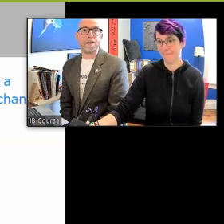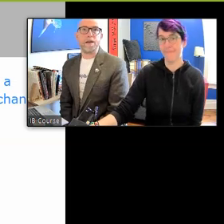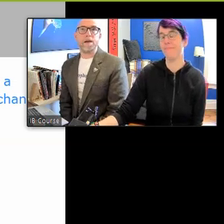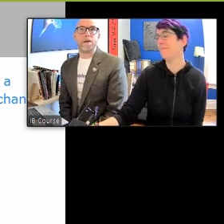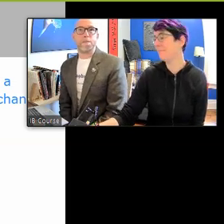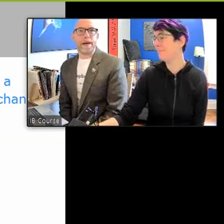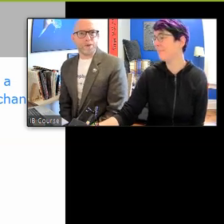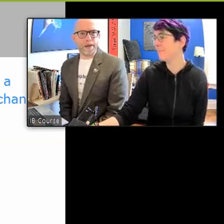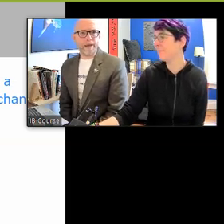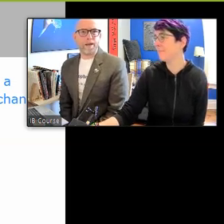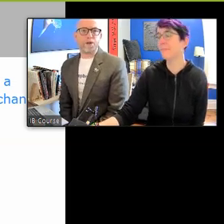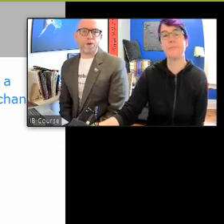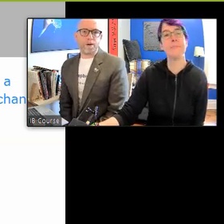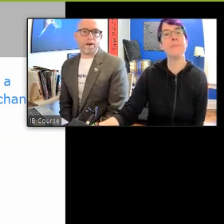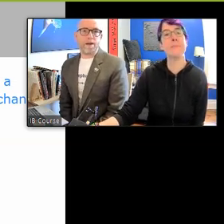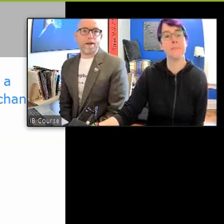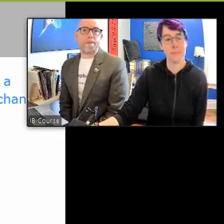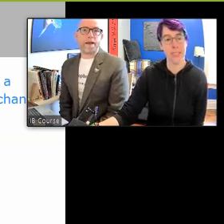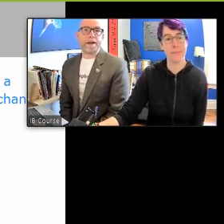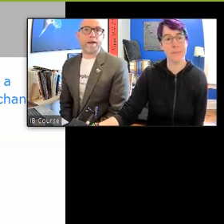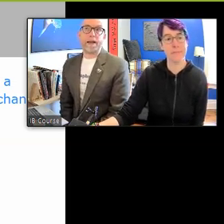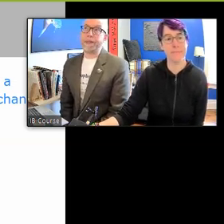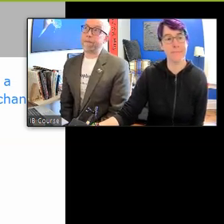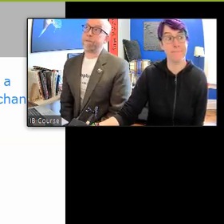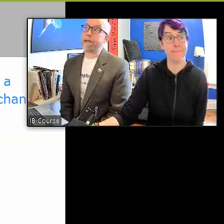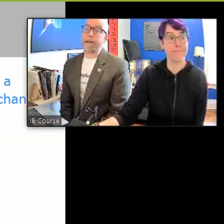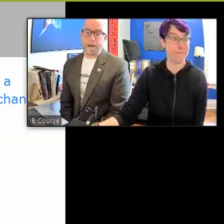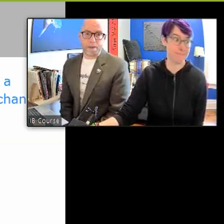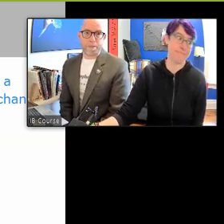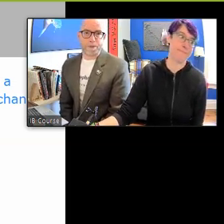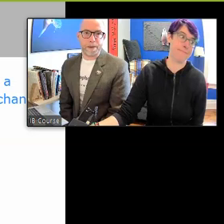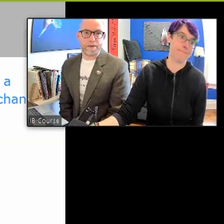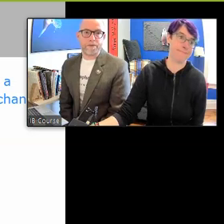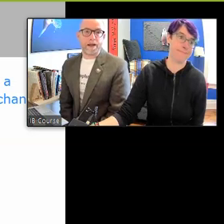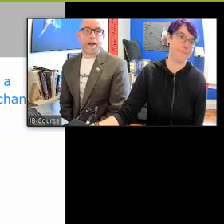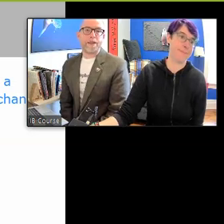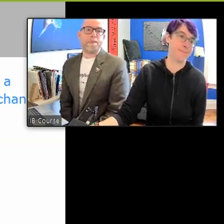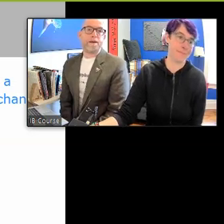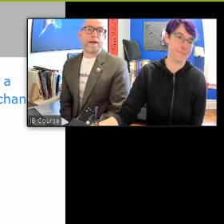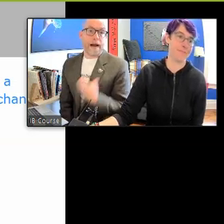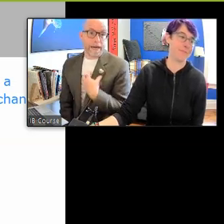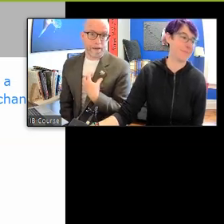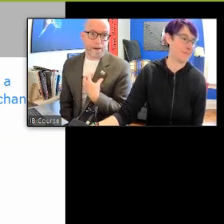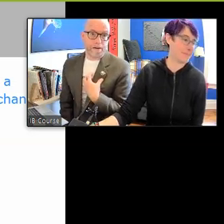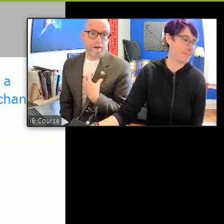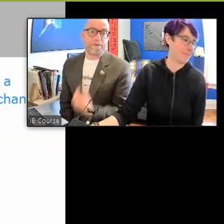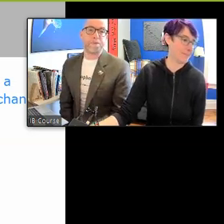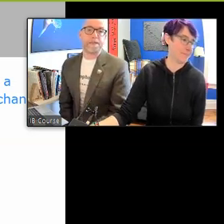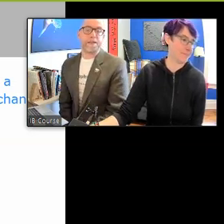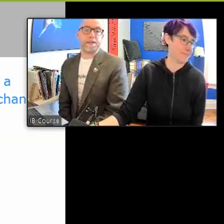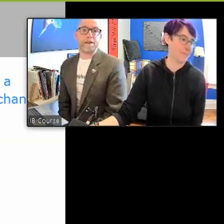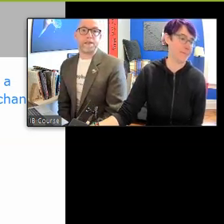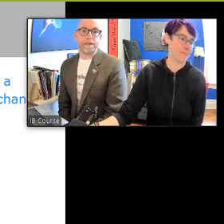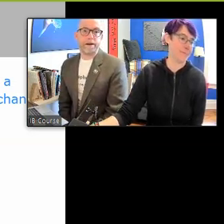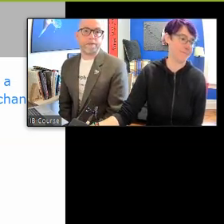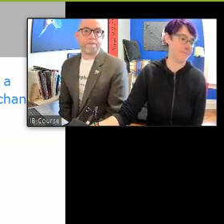the, might we? Sure. And then from an economic perspective, I think about all of the